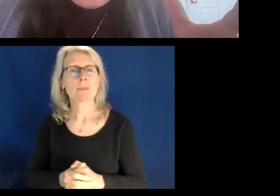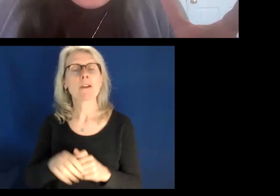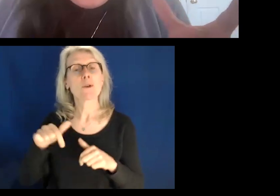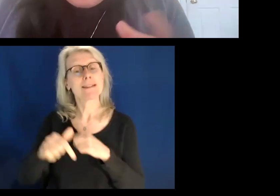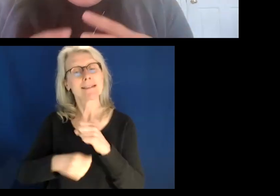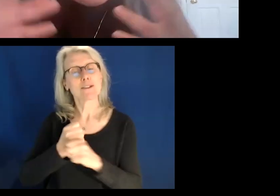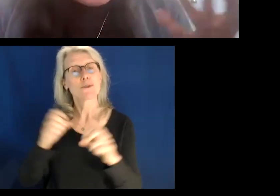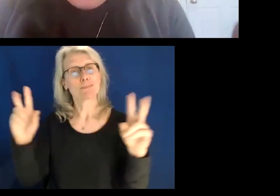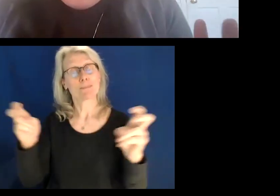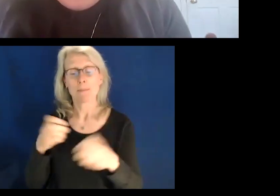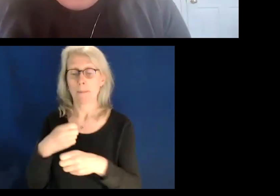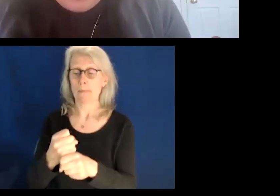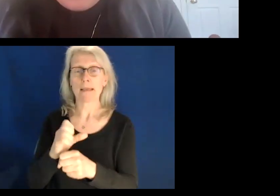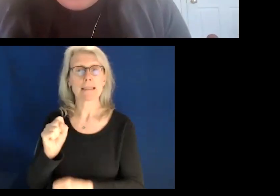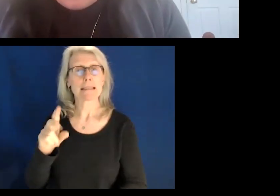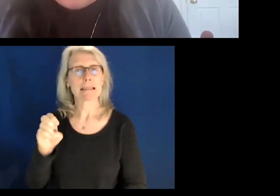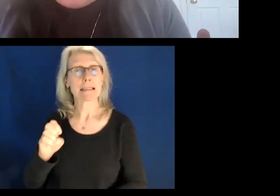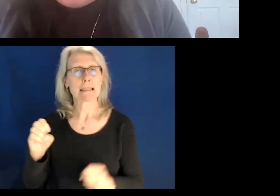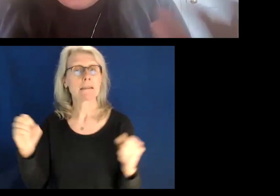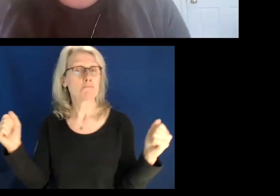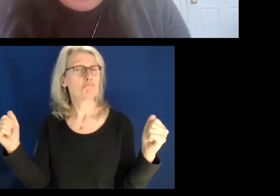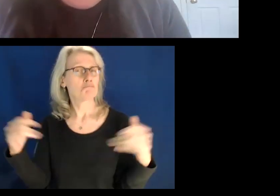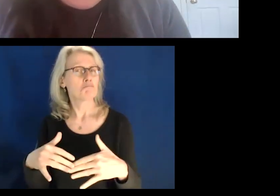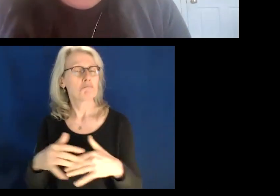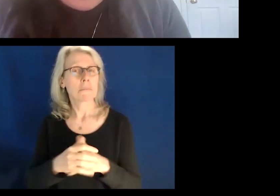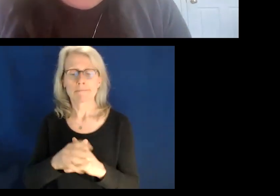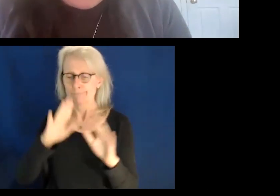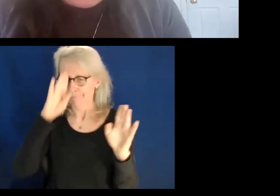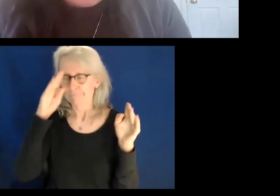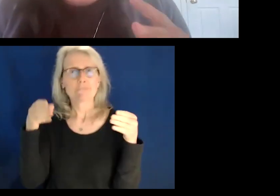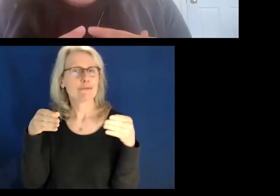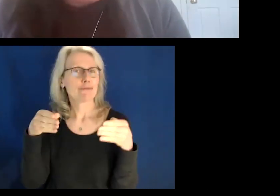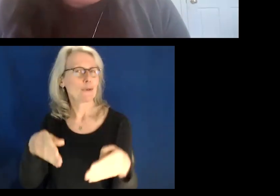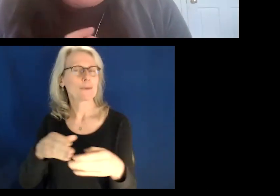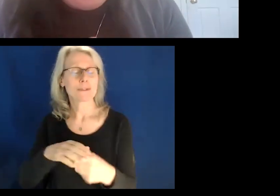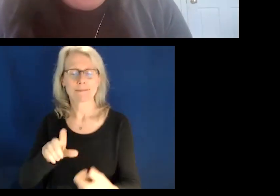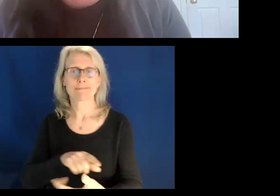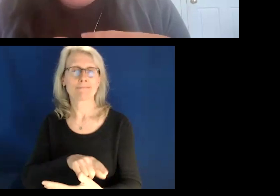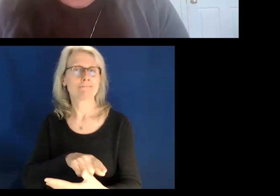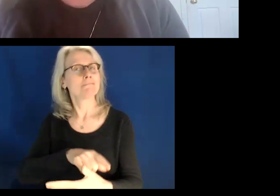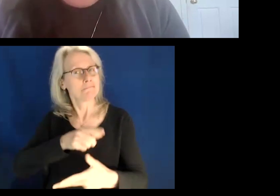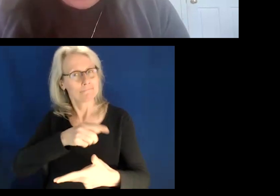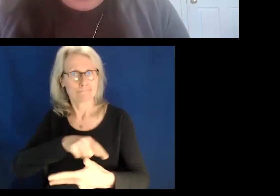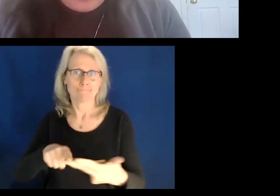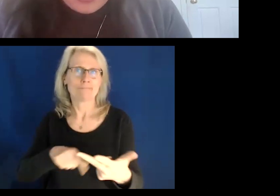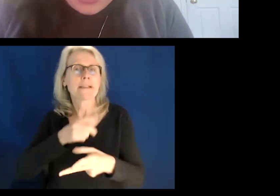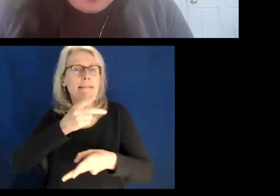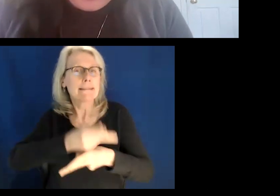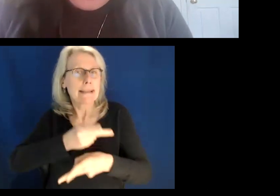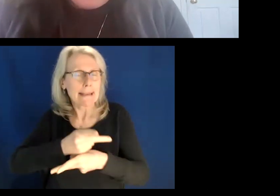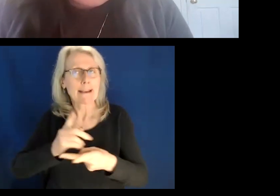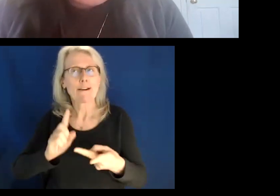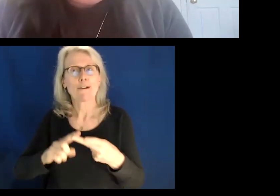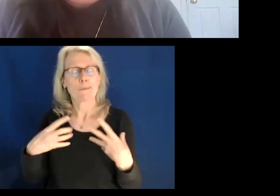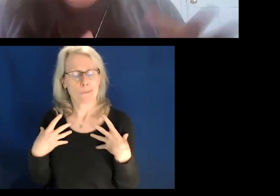Scene gathering and event is all around the ideas of taking care, restoration, and